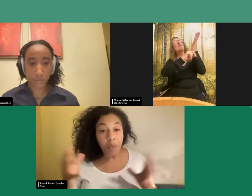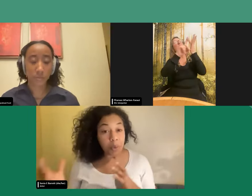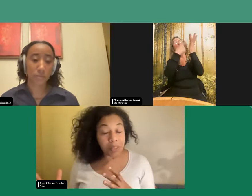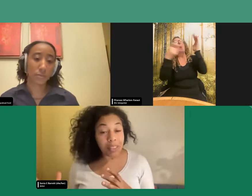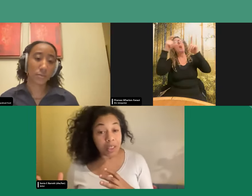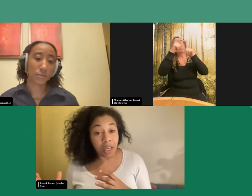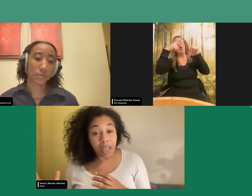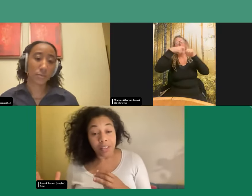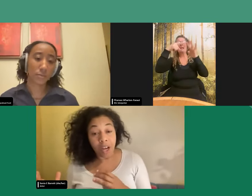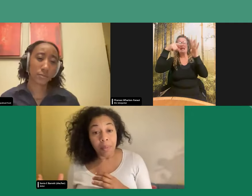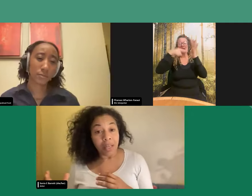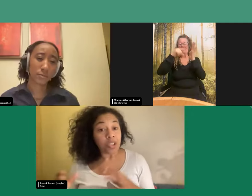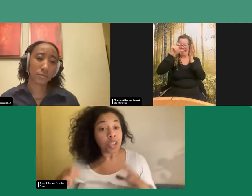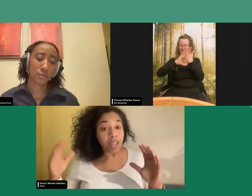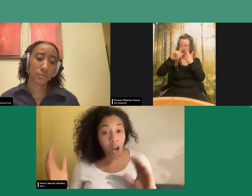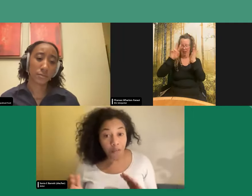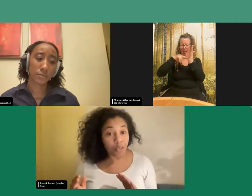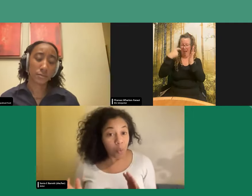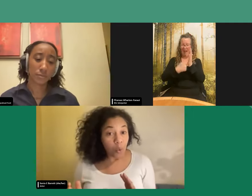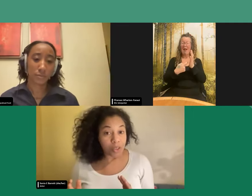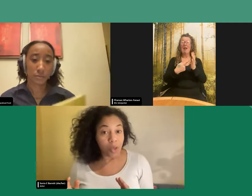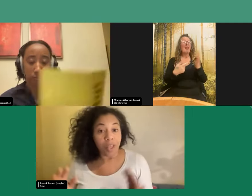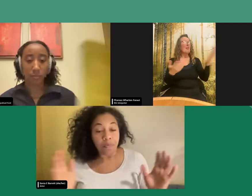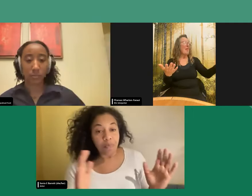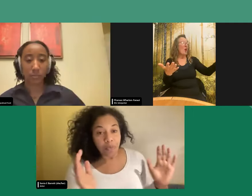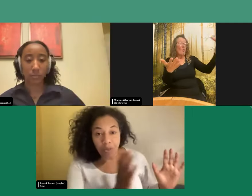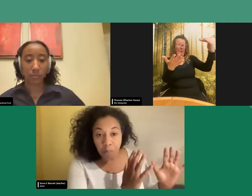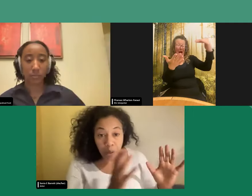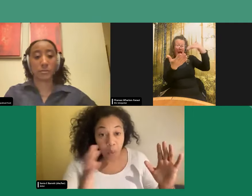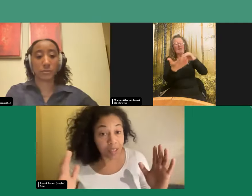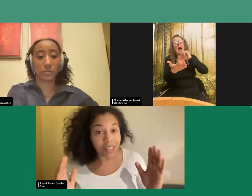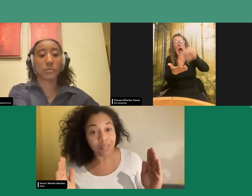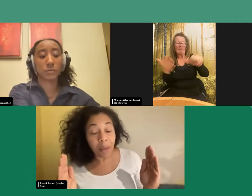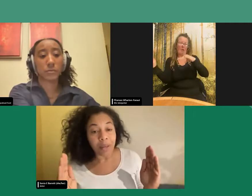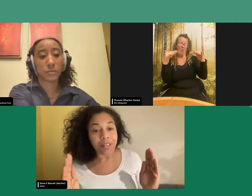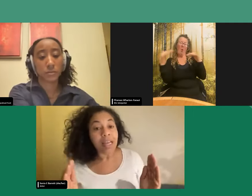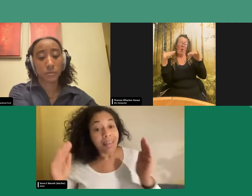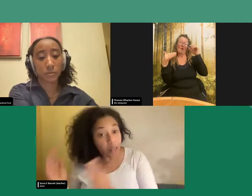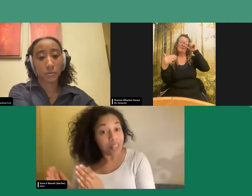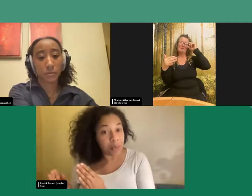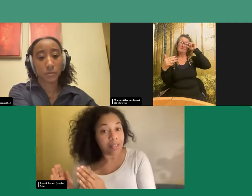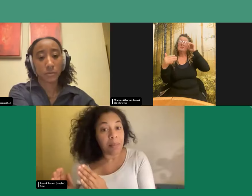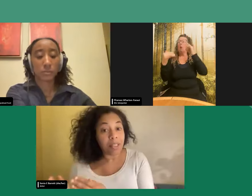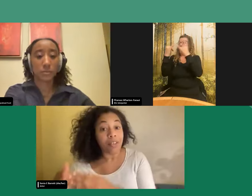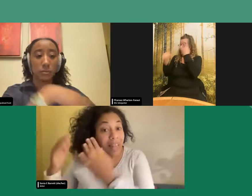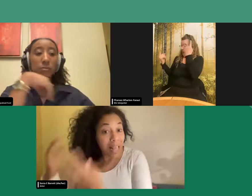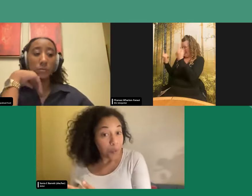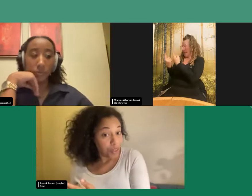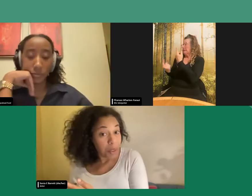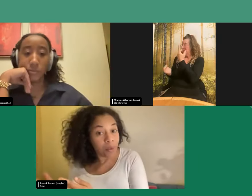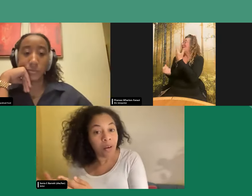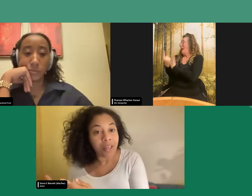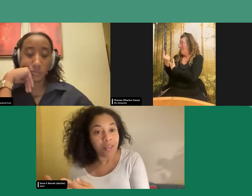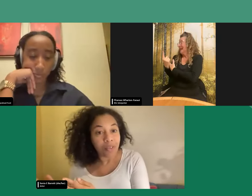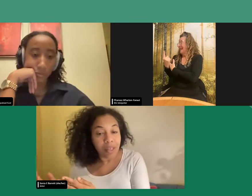all those people were seen as coming just after the war. So the worst things have happened, and now things are about to get better, and now all